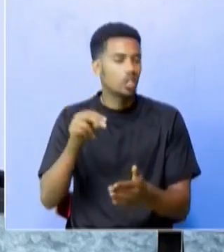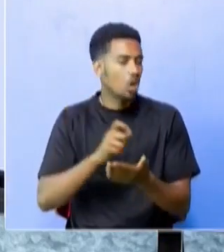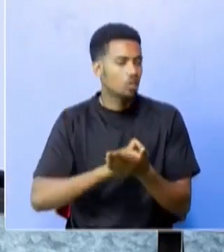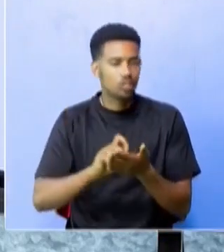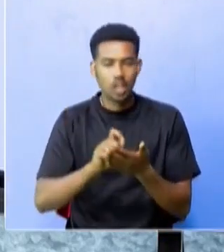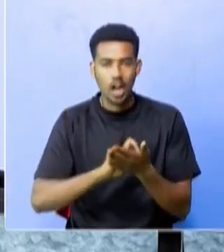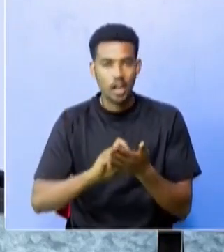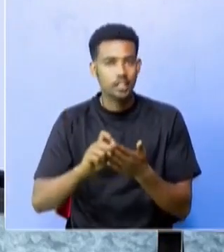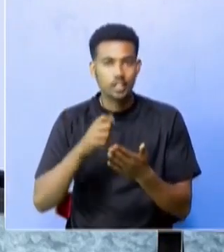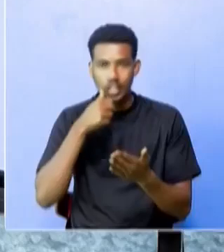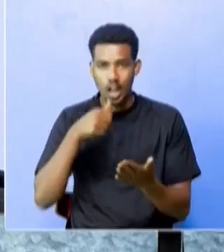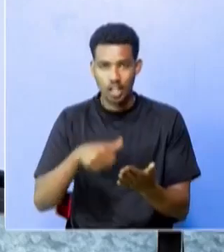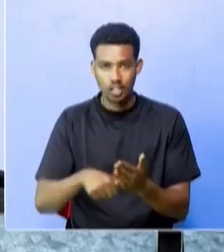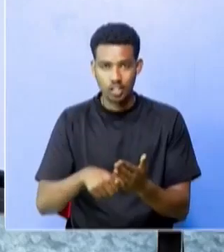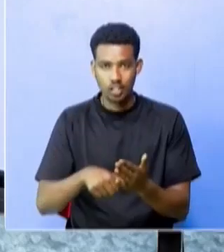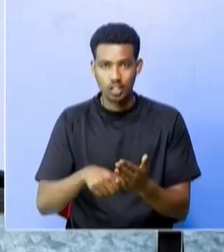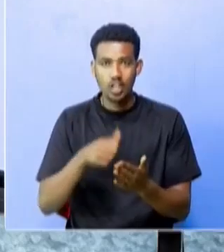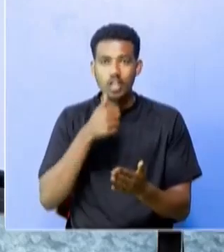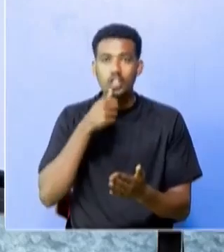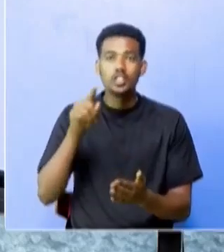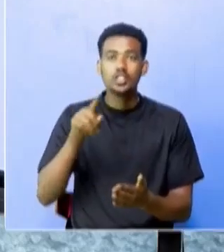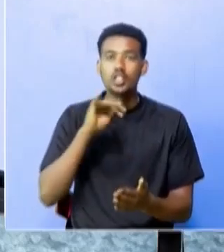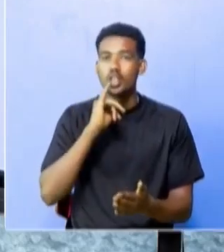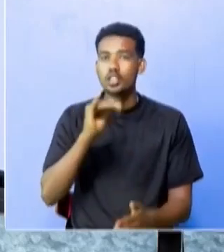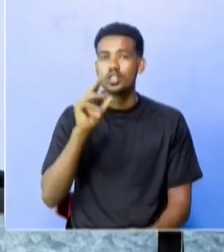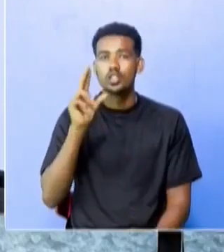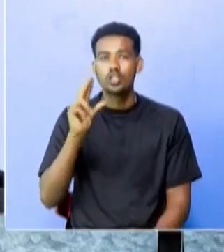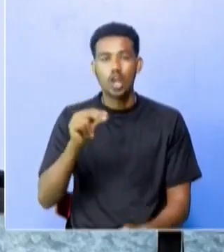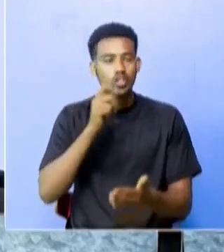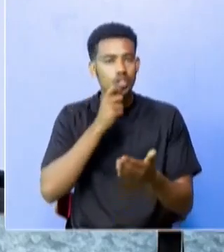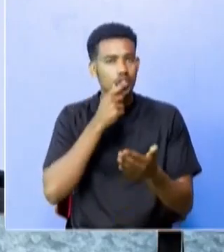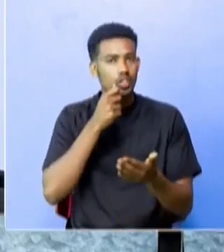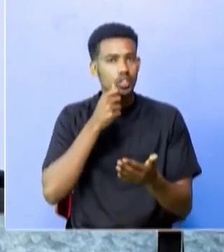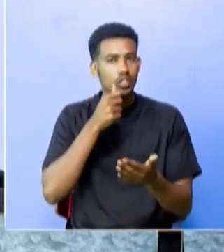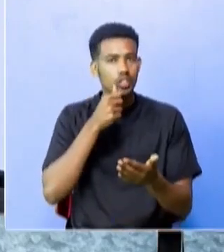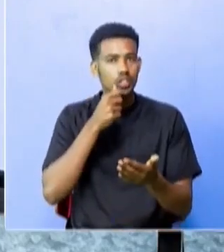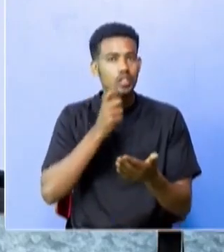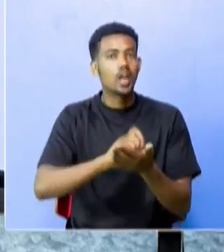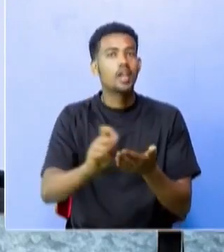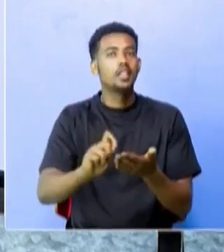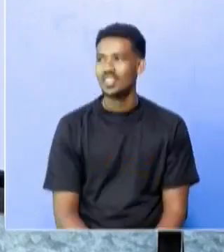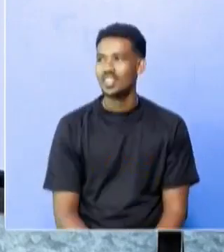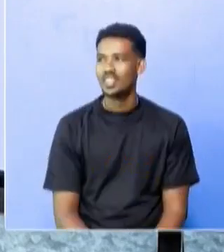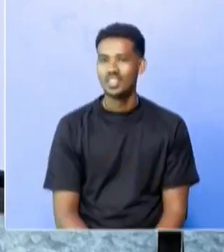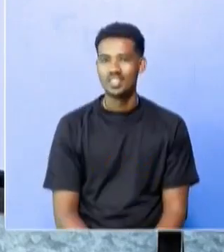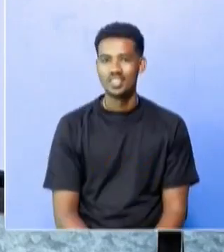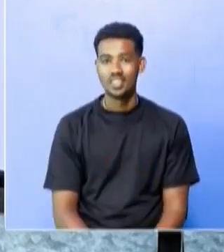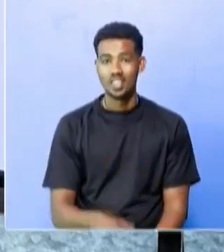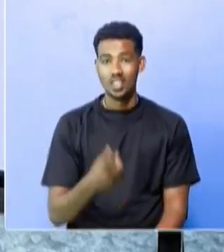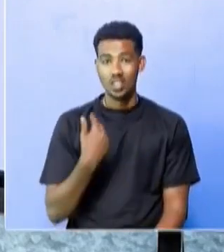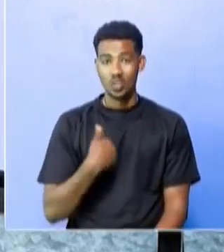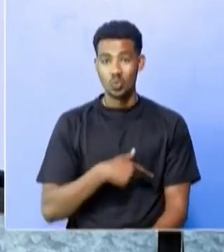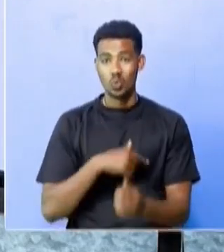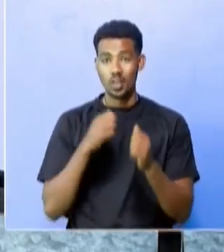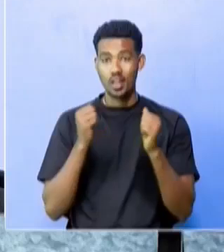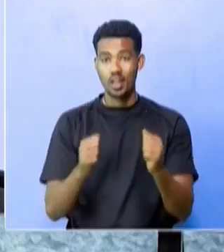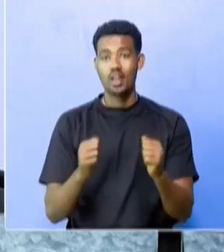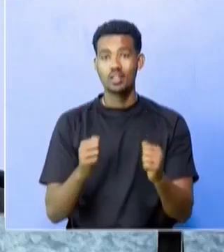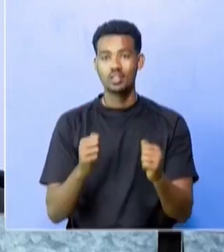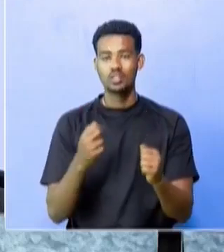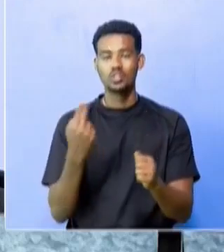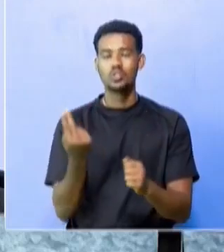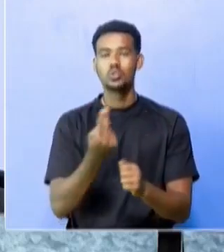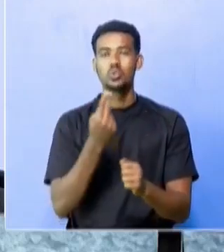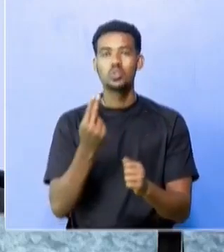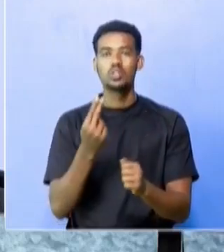writing a letter. She's not writing a letter. Let us continue. We can use it also to make question